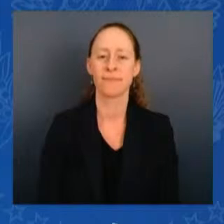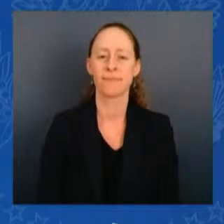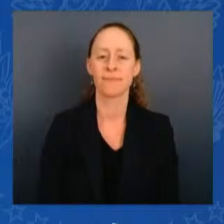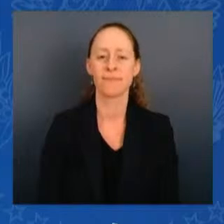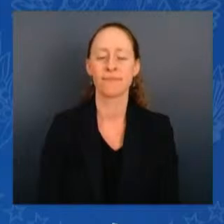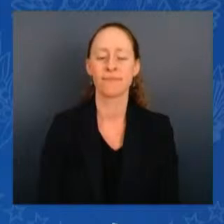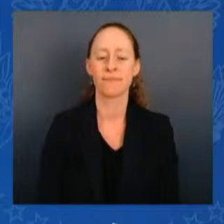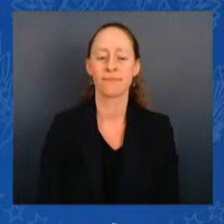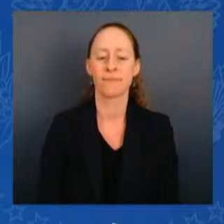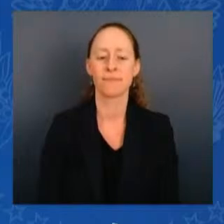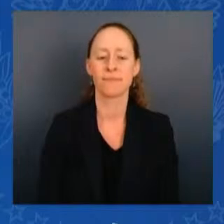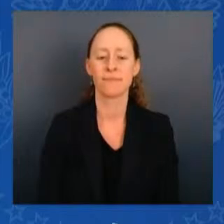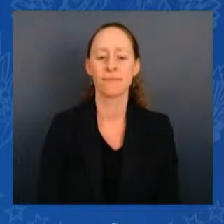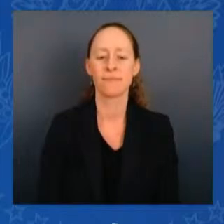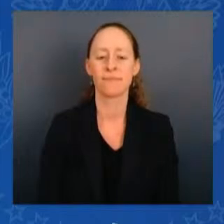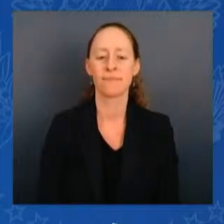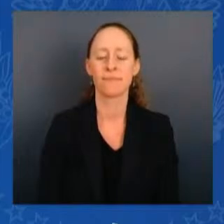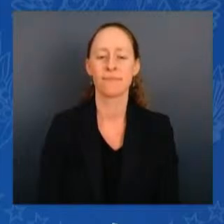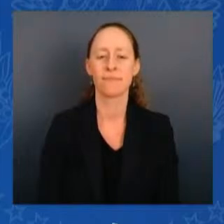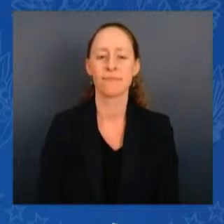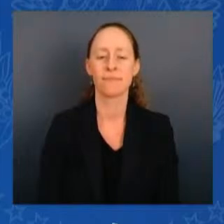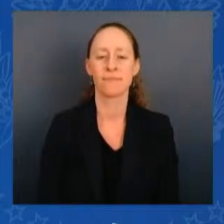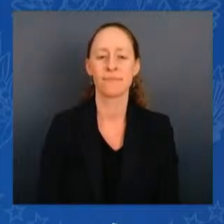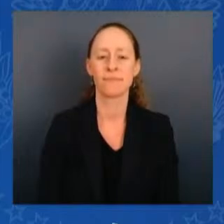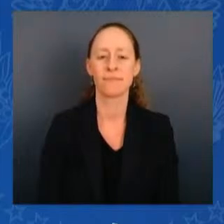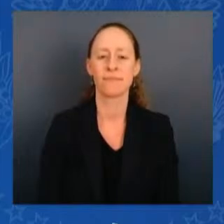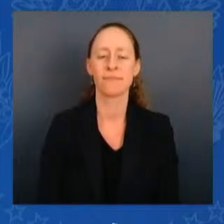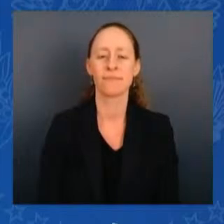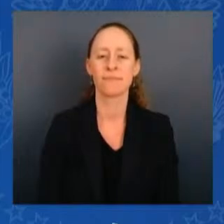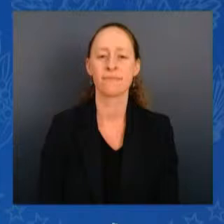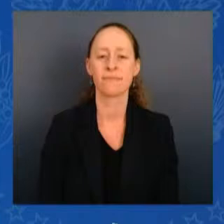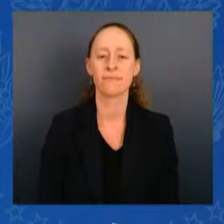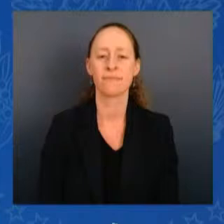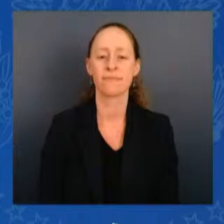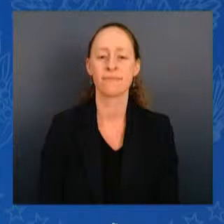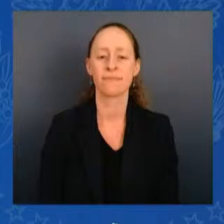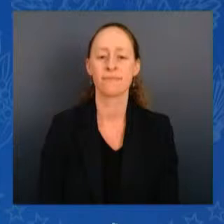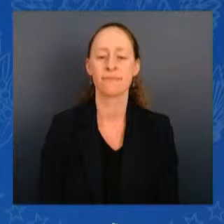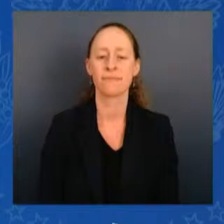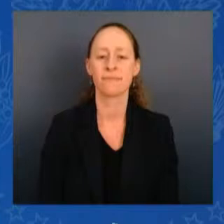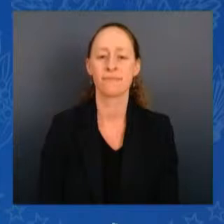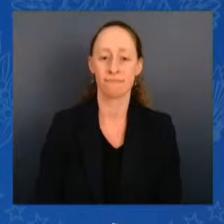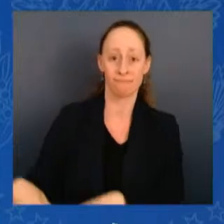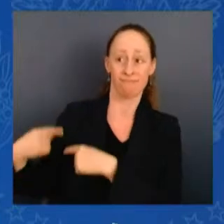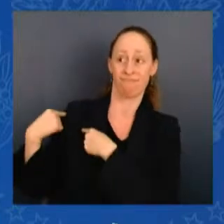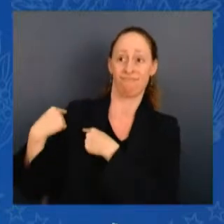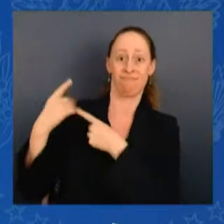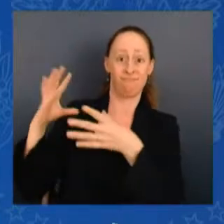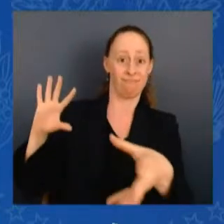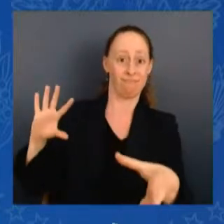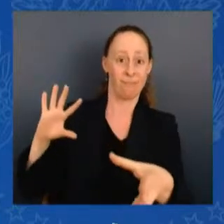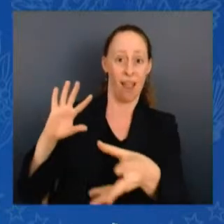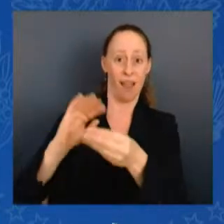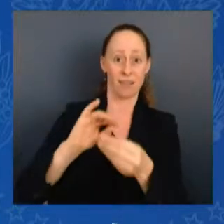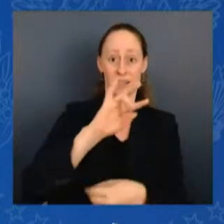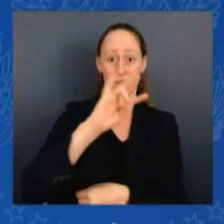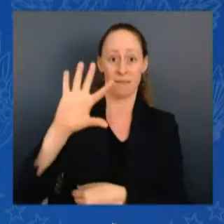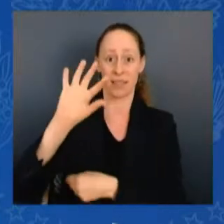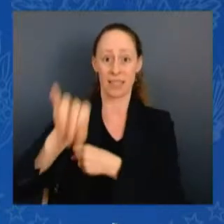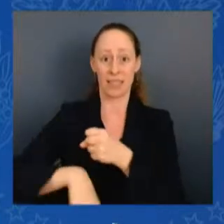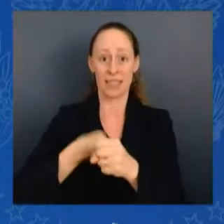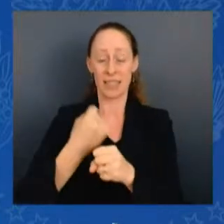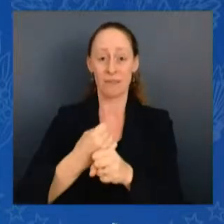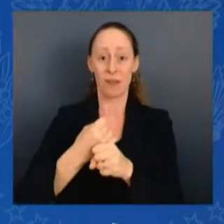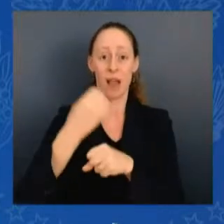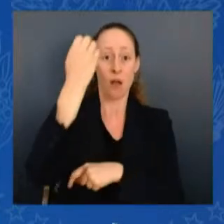Over the last 75 years, the transatlantic relationship has weathered many storms.